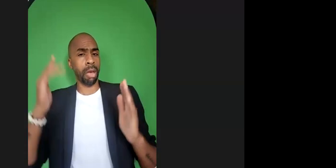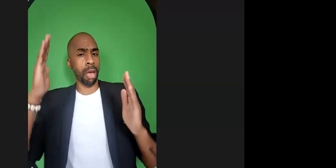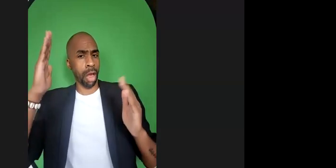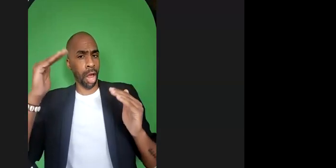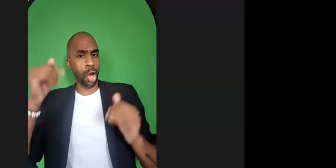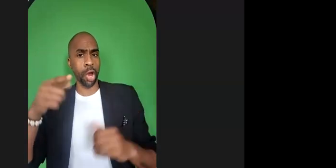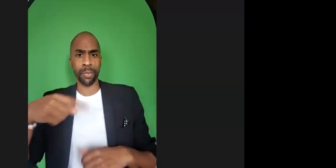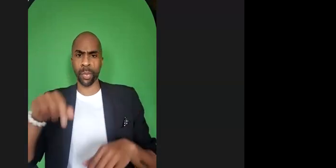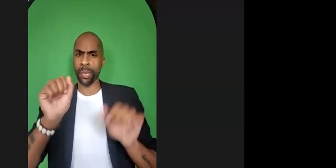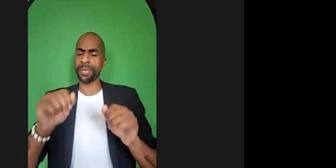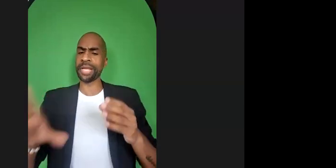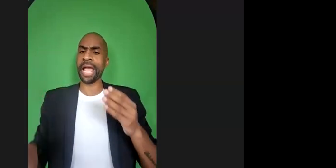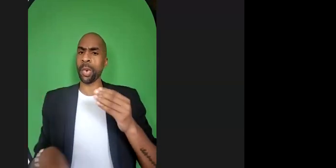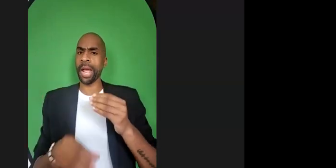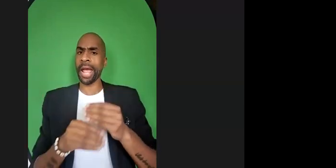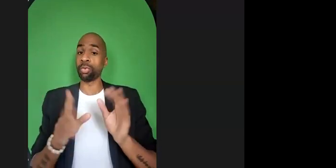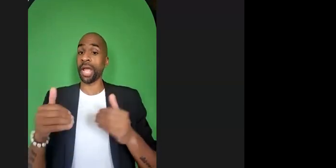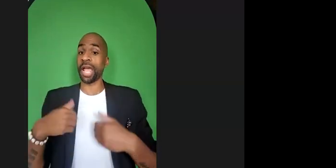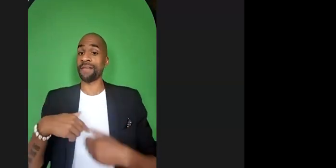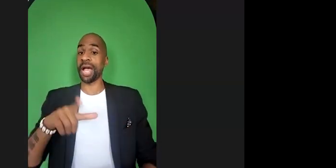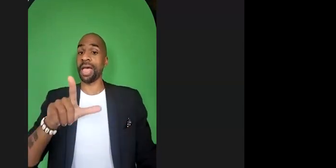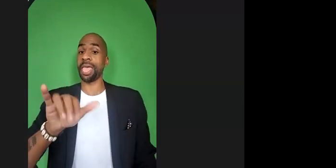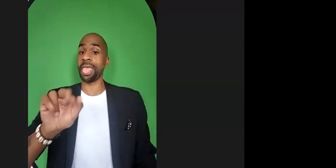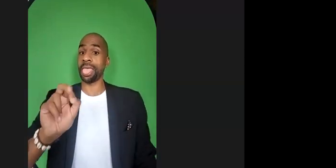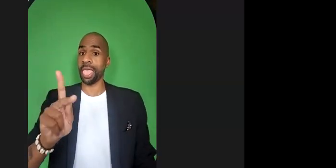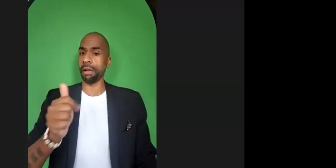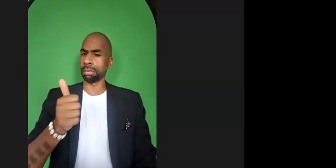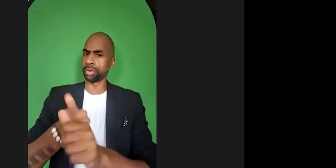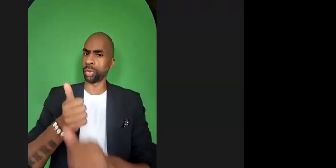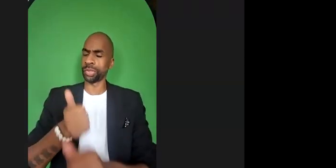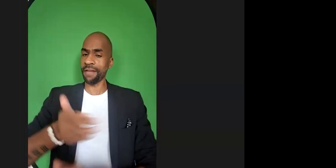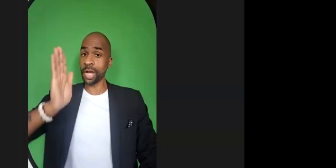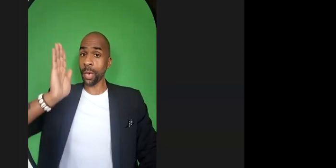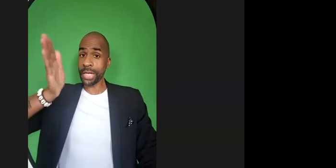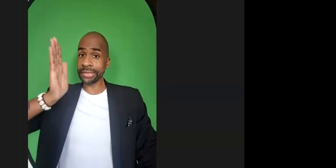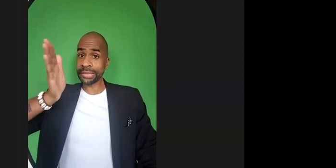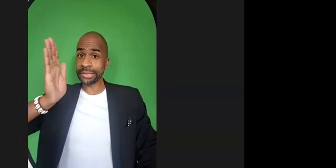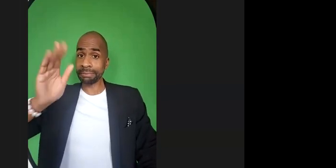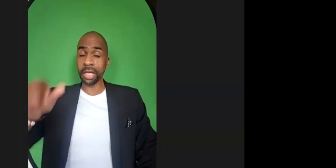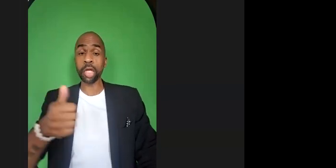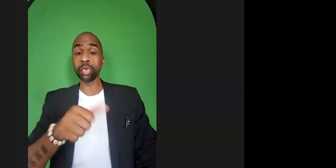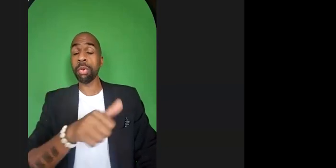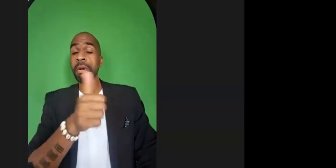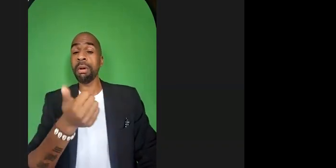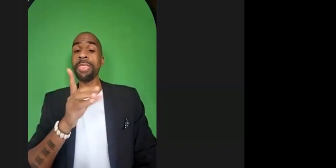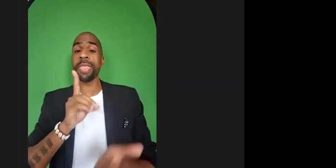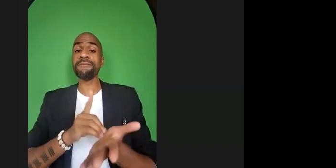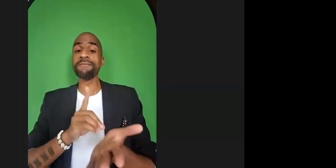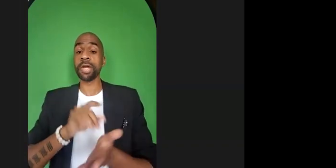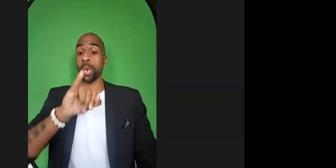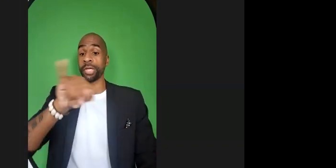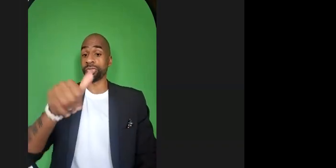in the chat. There is a link of you speaking to some other physicians back in January of 22